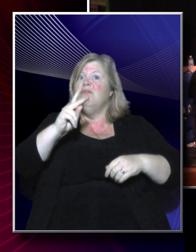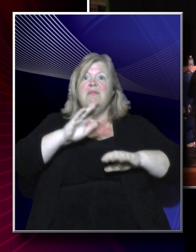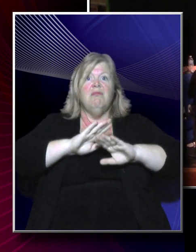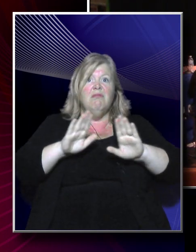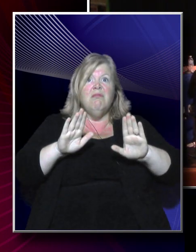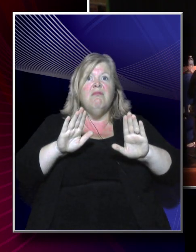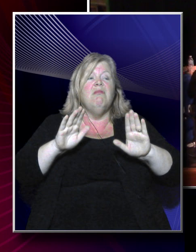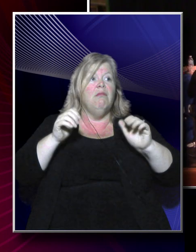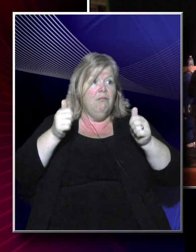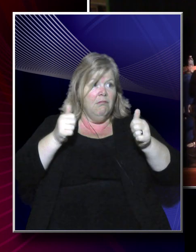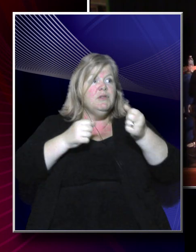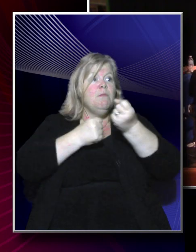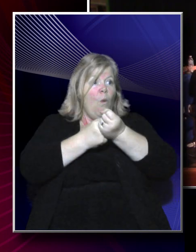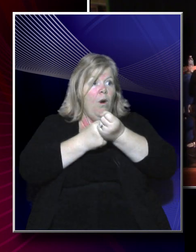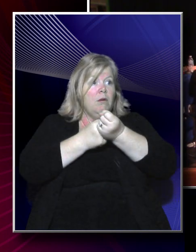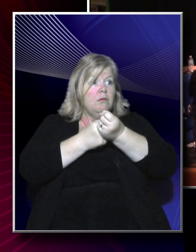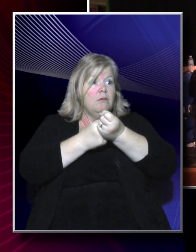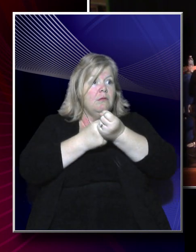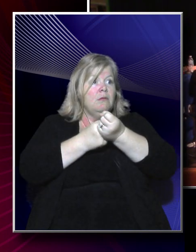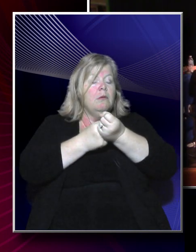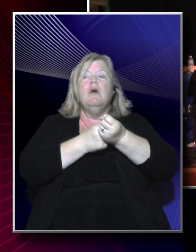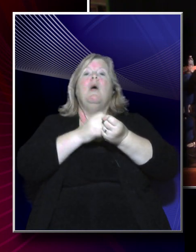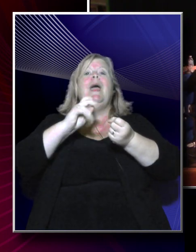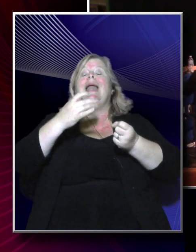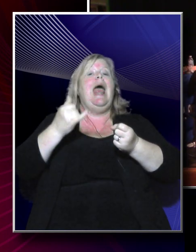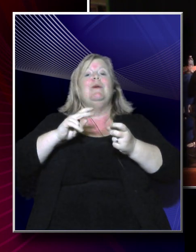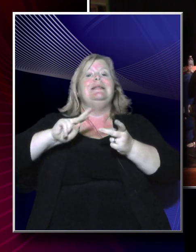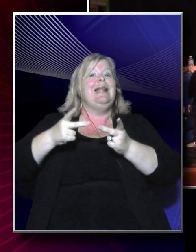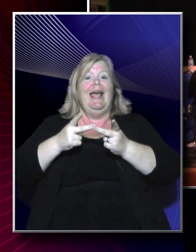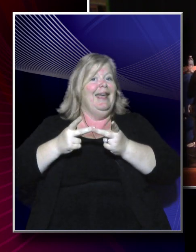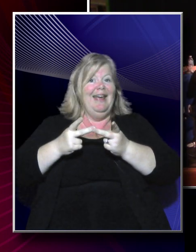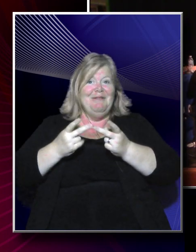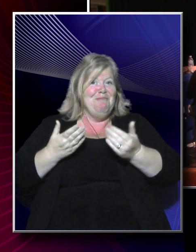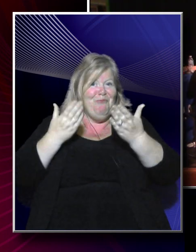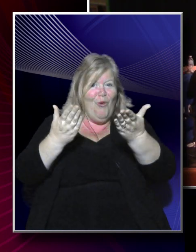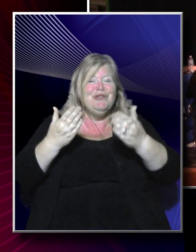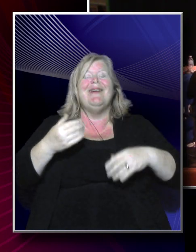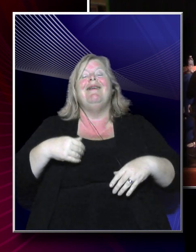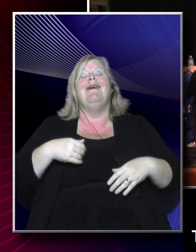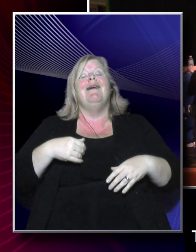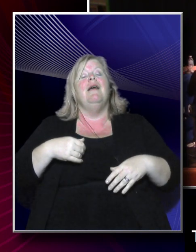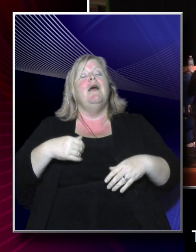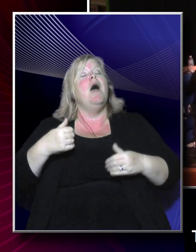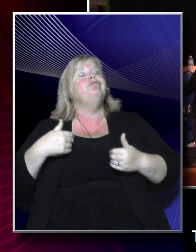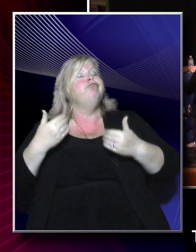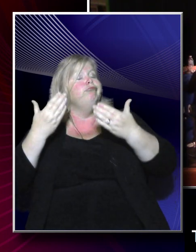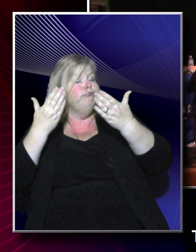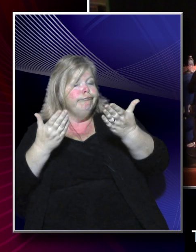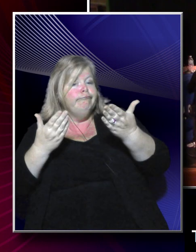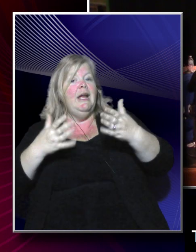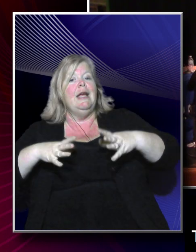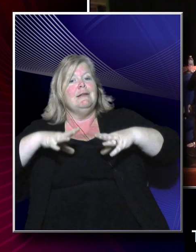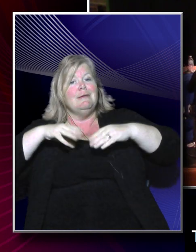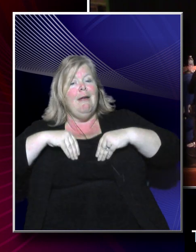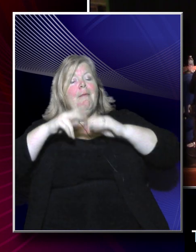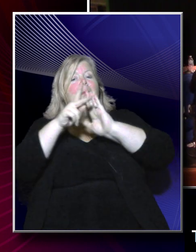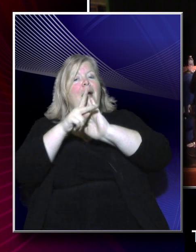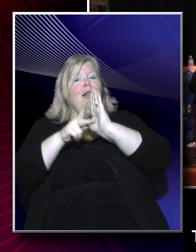Aye. So the second motion would be, I move to accept the policy changes as